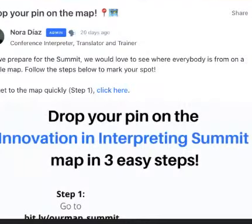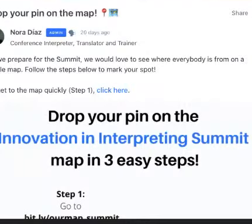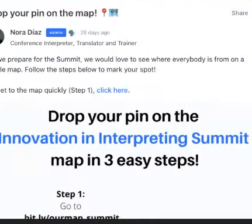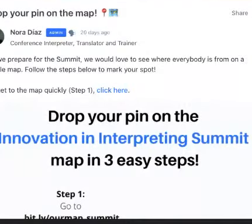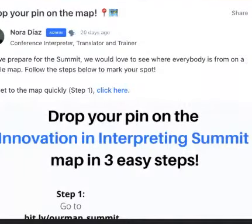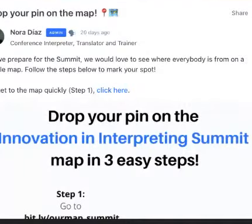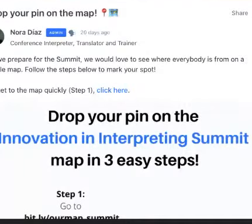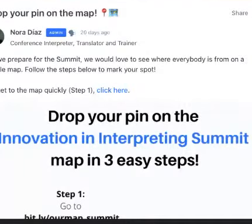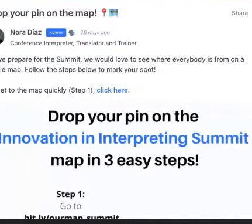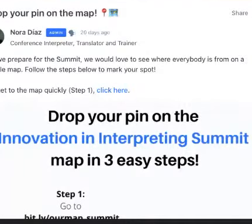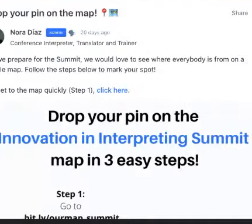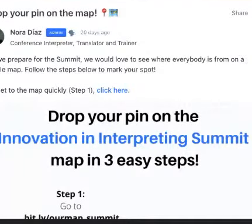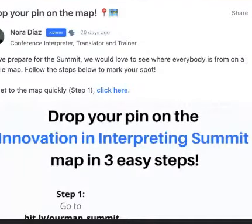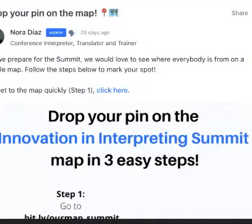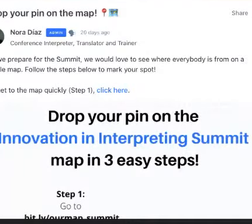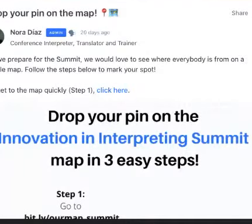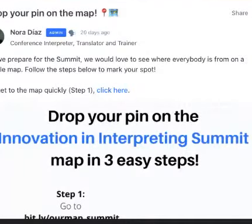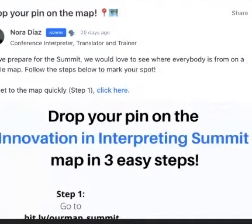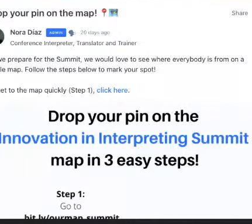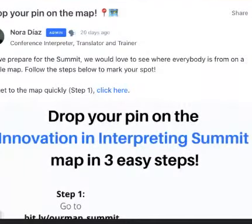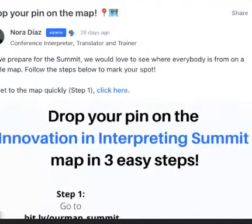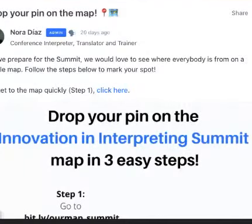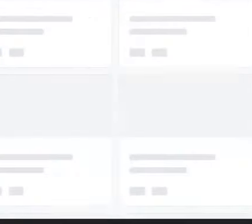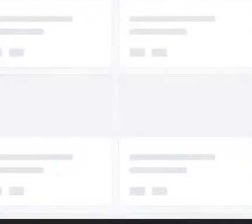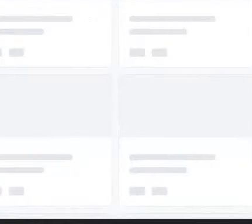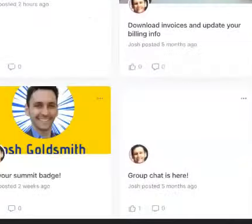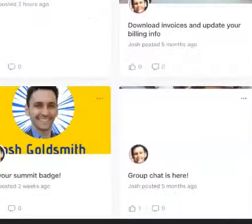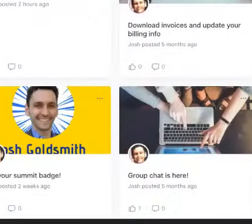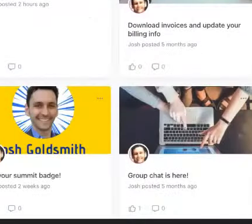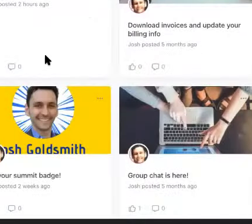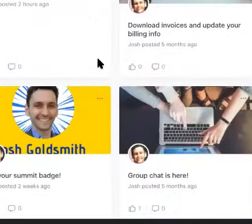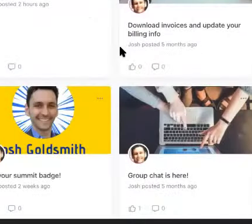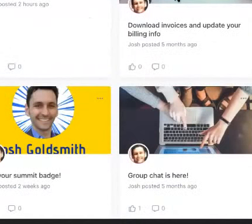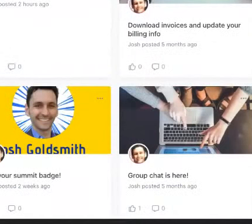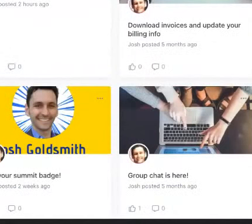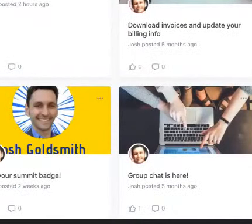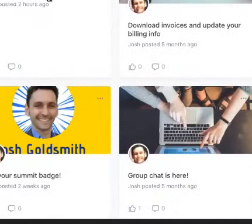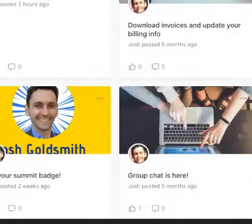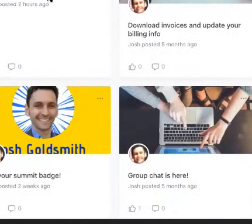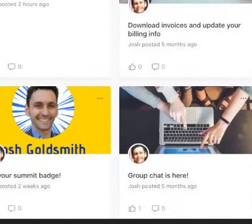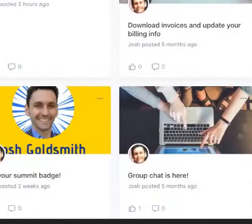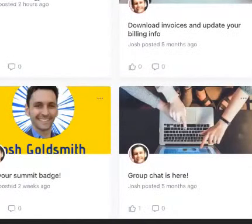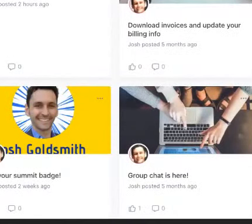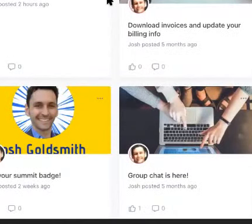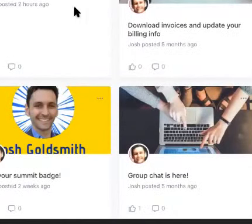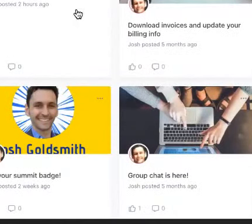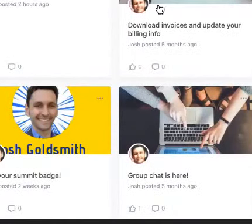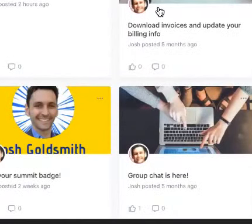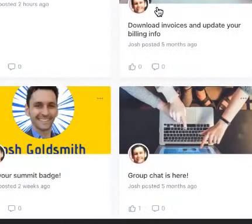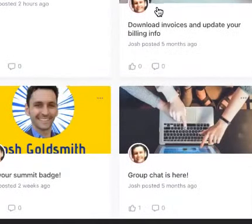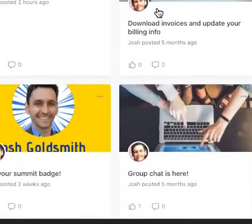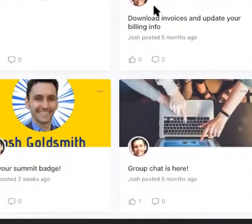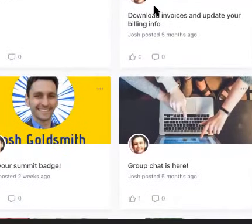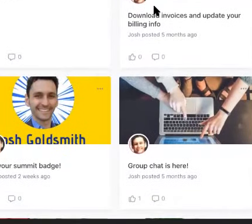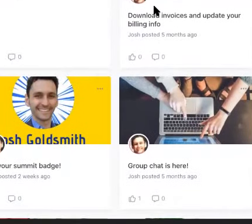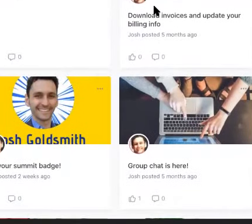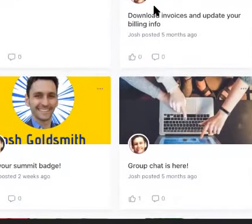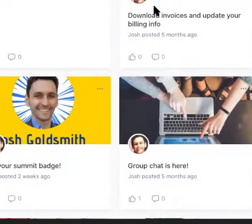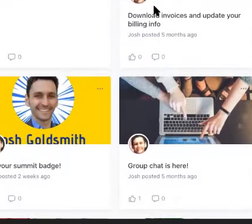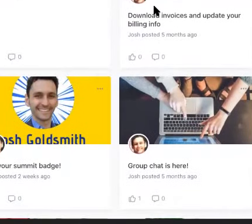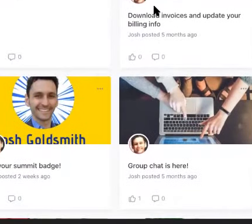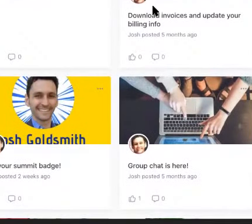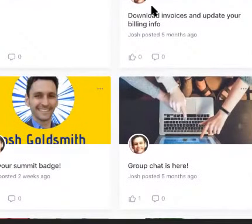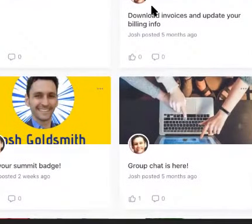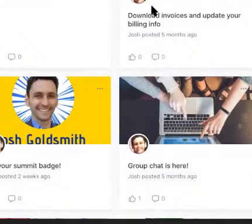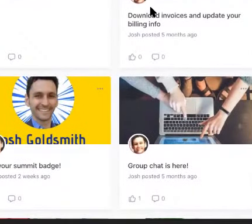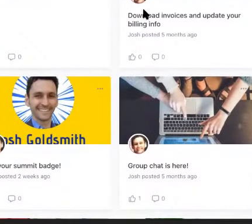the FAQ tab, which is right here. And that is a place where you can get answers to